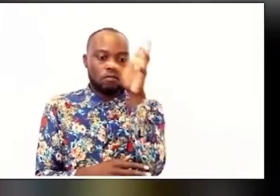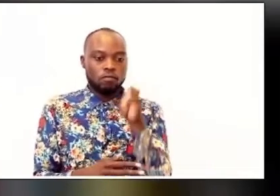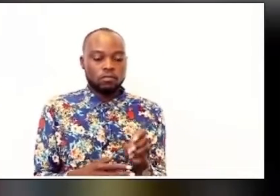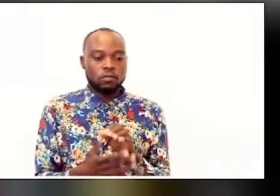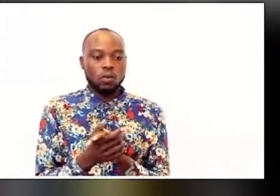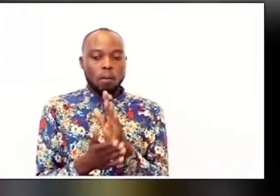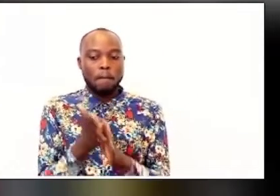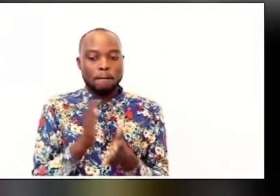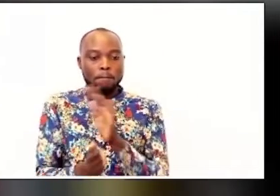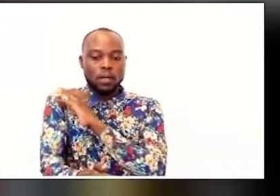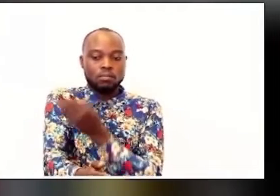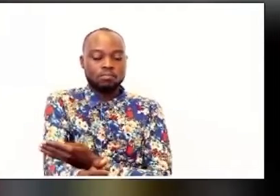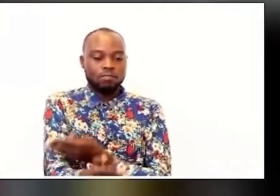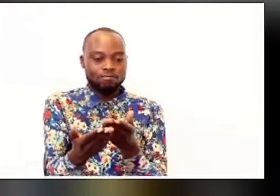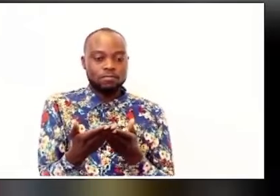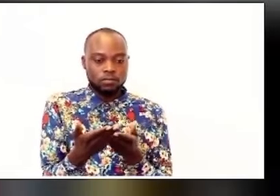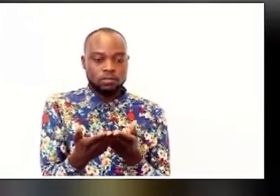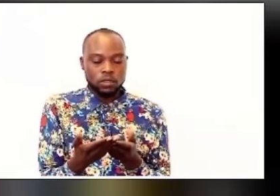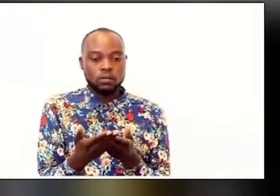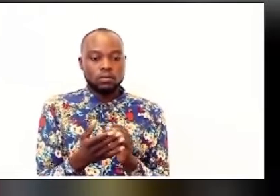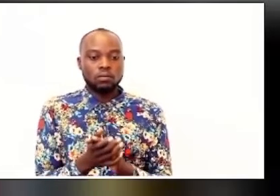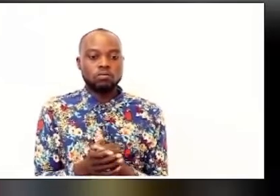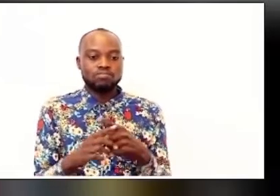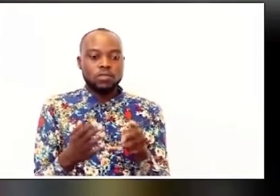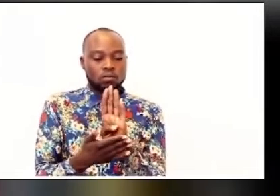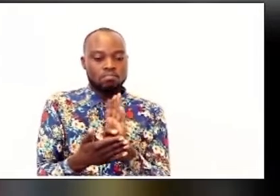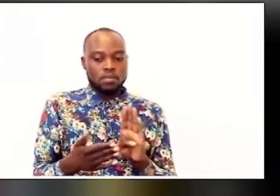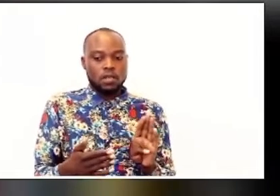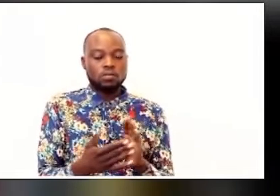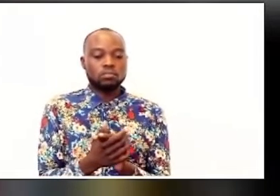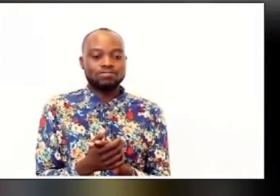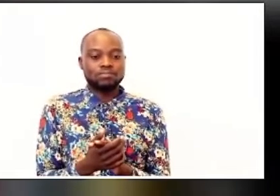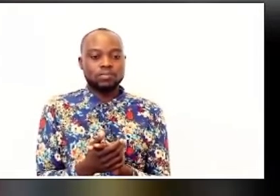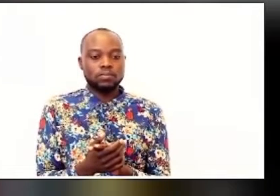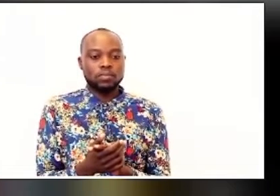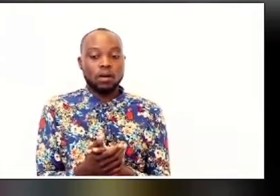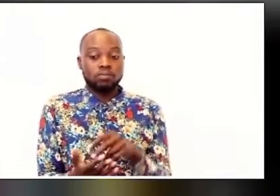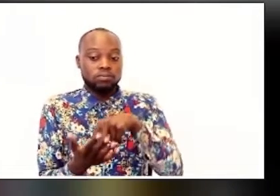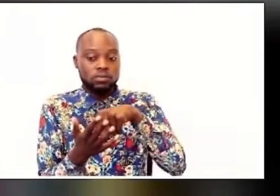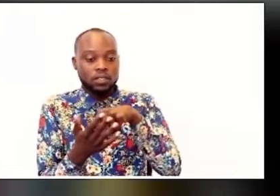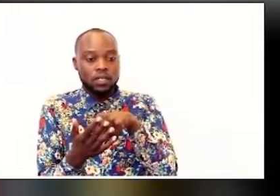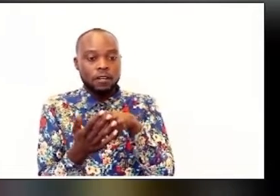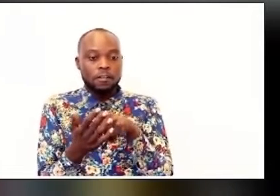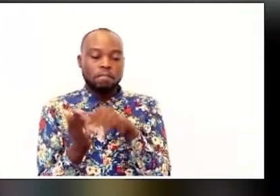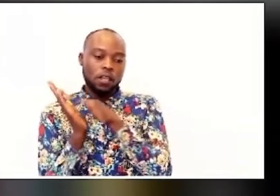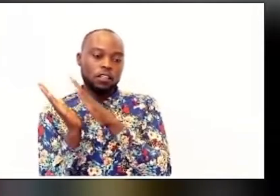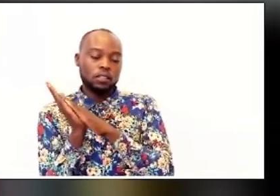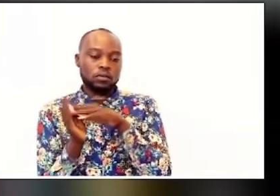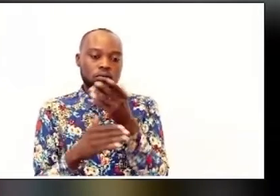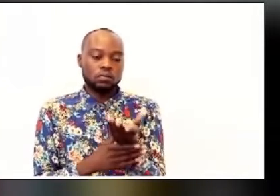energy access, and close to 1 billion Africans still dependent on traditional biomass, how do we actually,